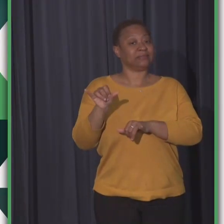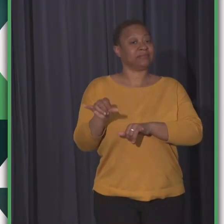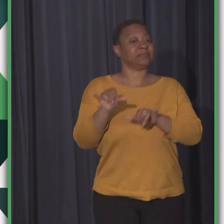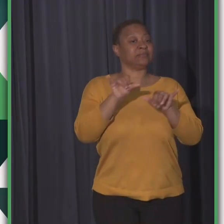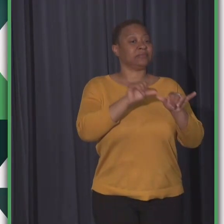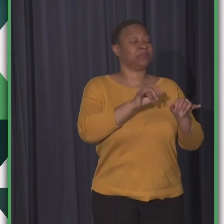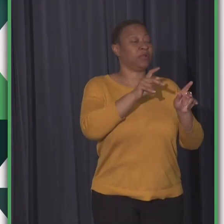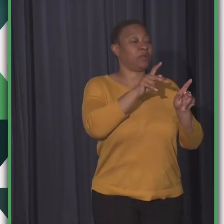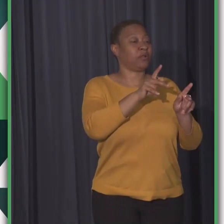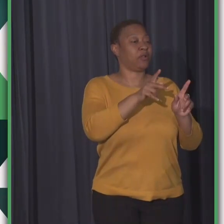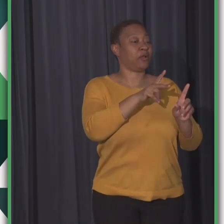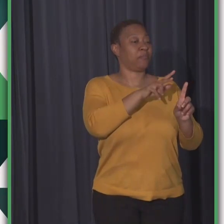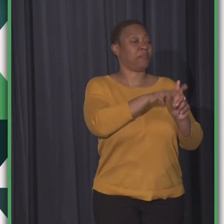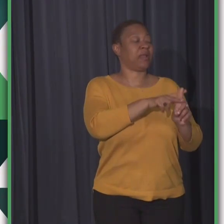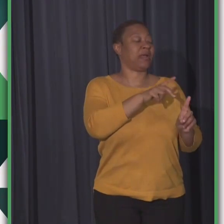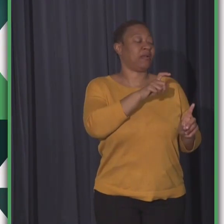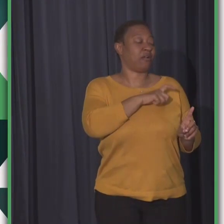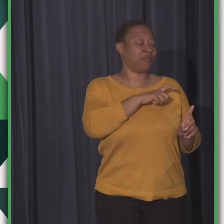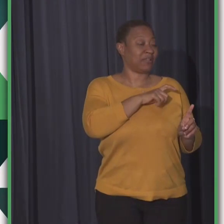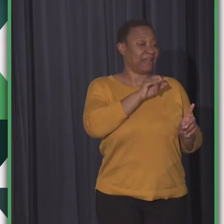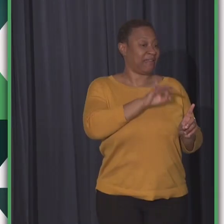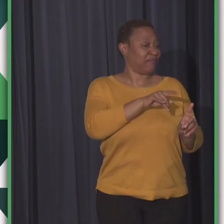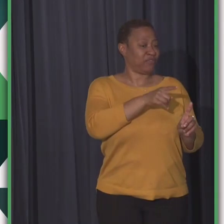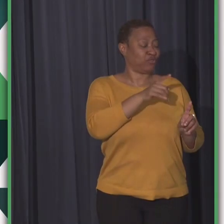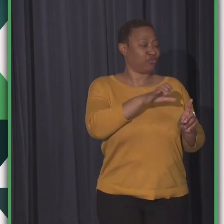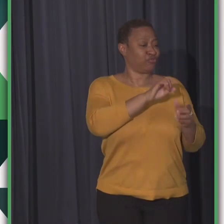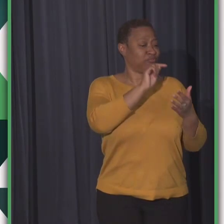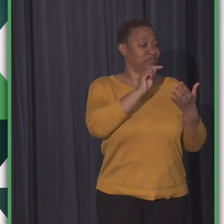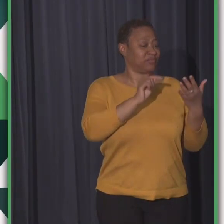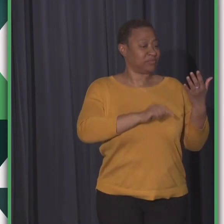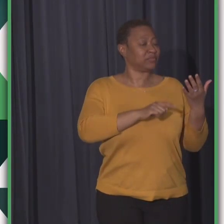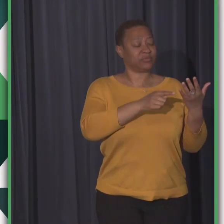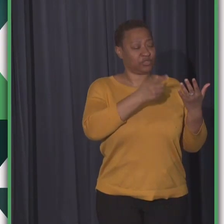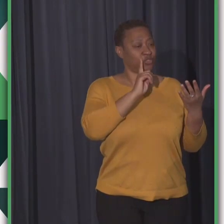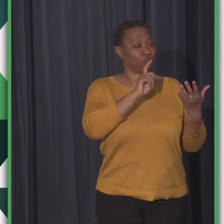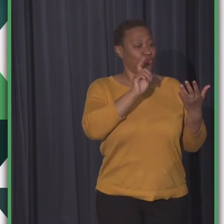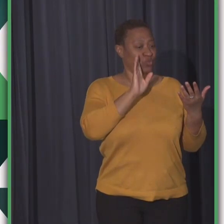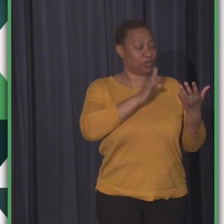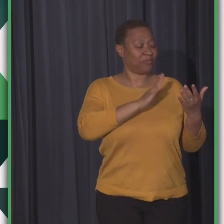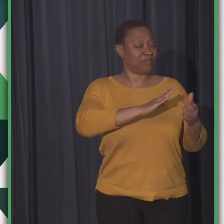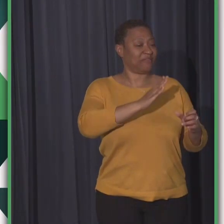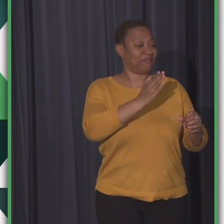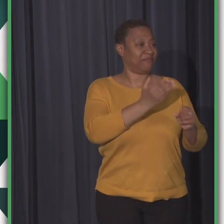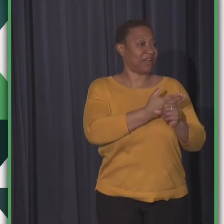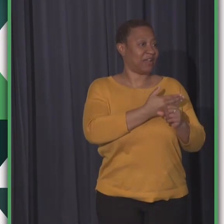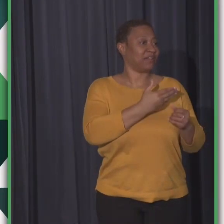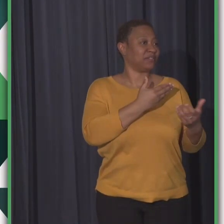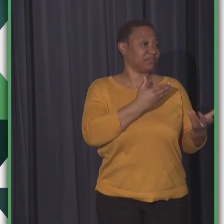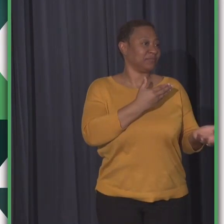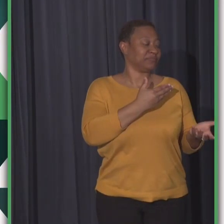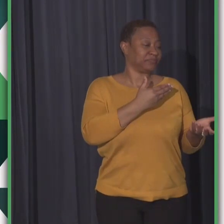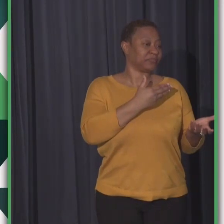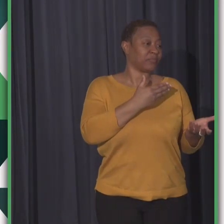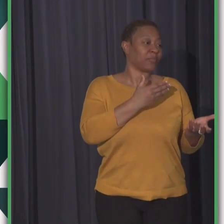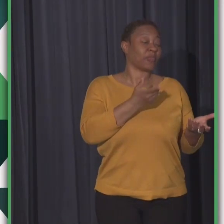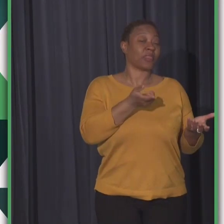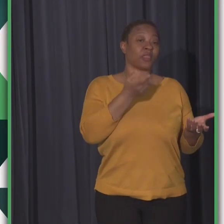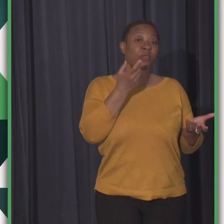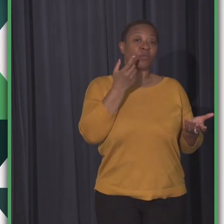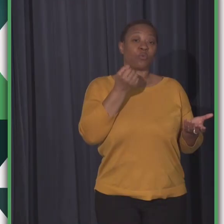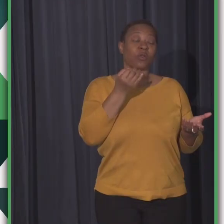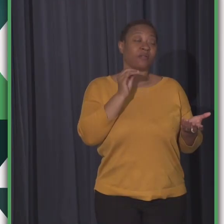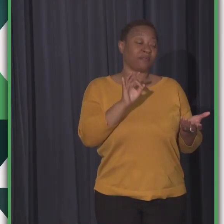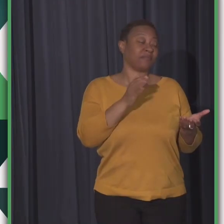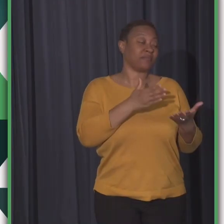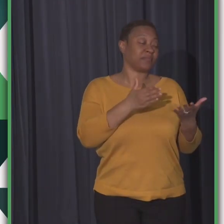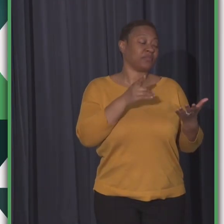that officers know there's certain things you cannot do and that there are consequences if they do it. One of them perhaps should be